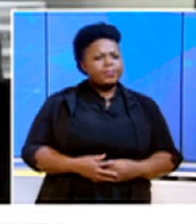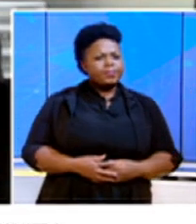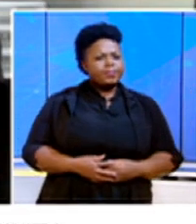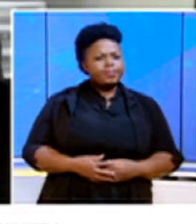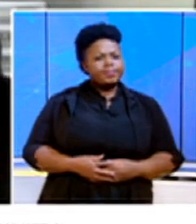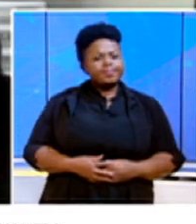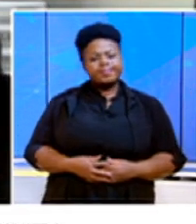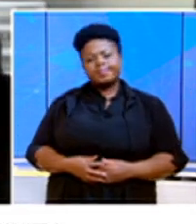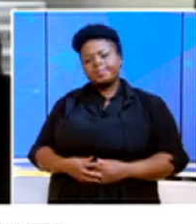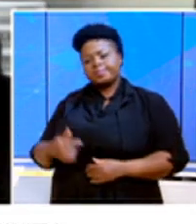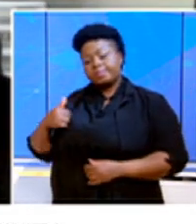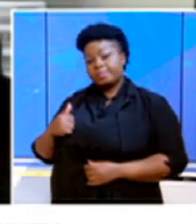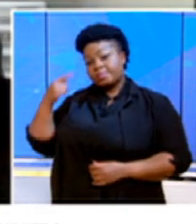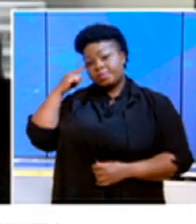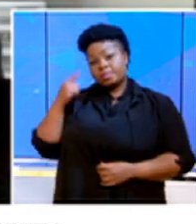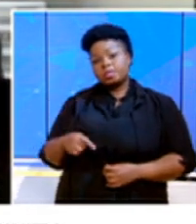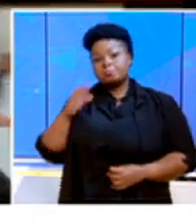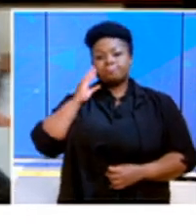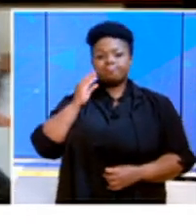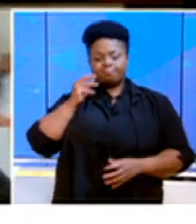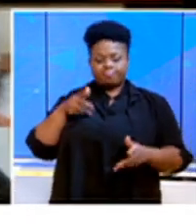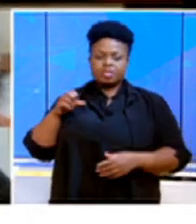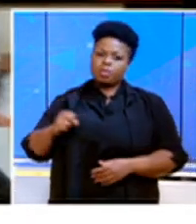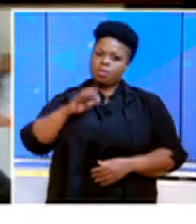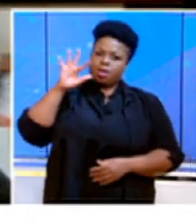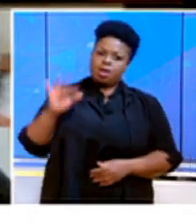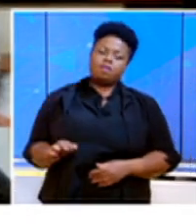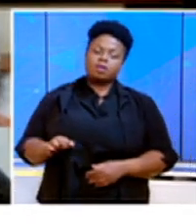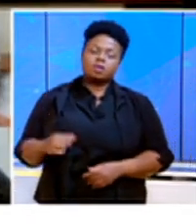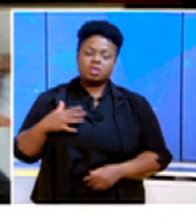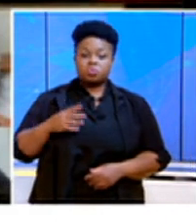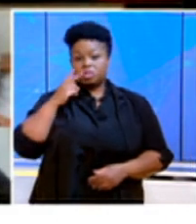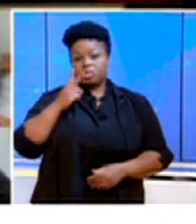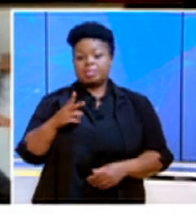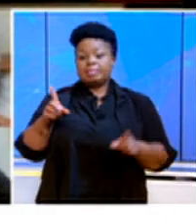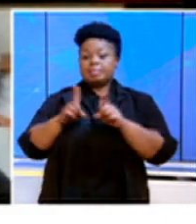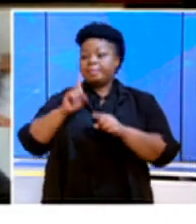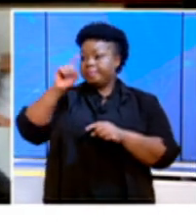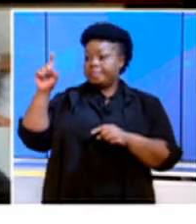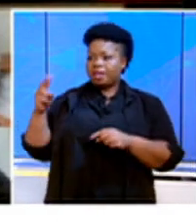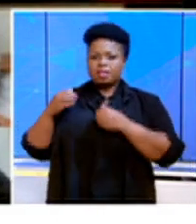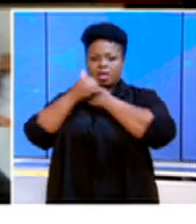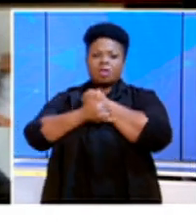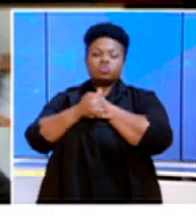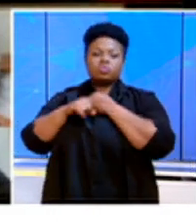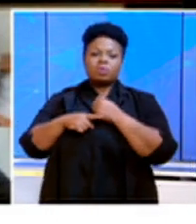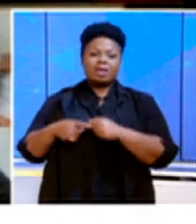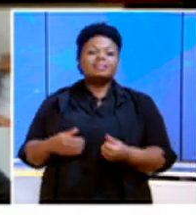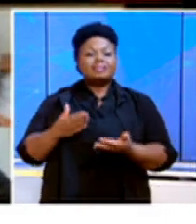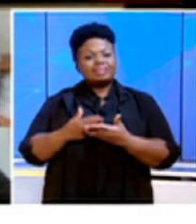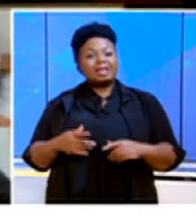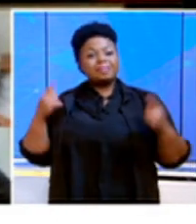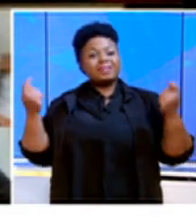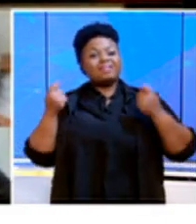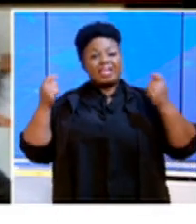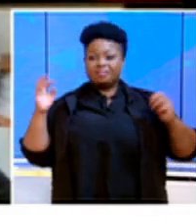think the experience that we've had in South Africa and what we're seeing elsewhere is that it is the super spreading events that drive